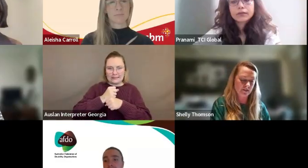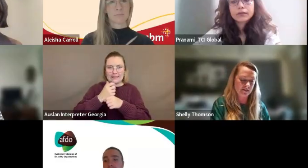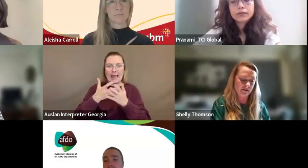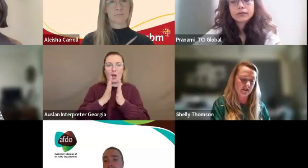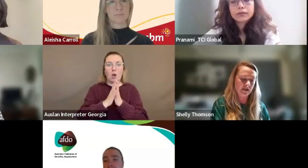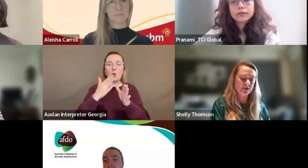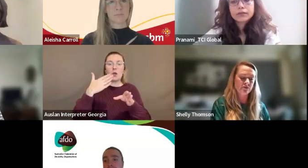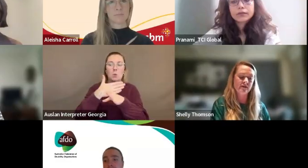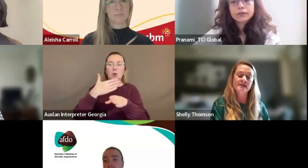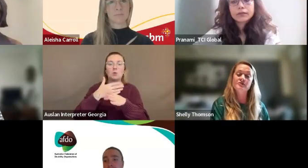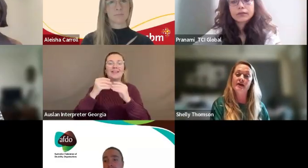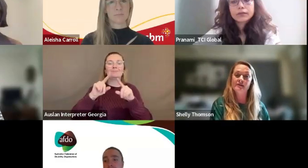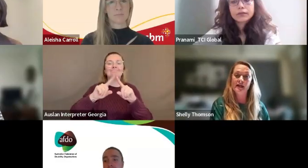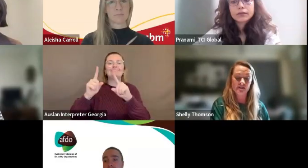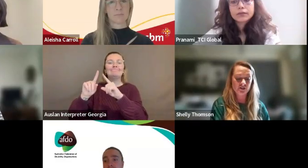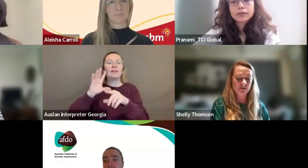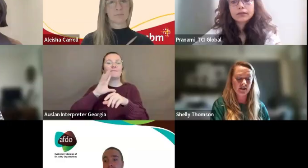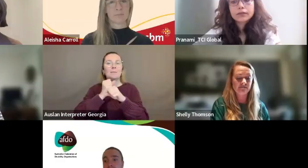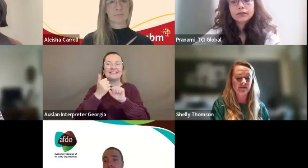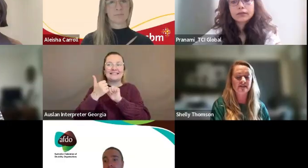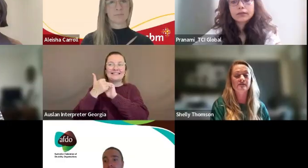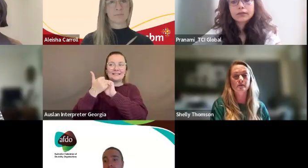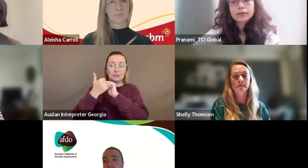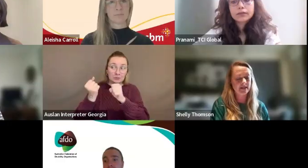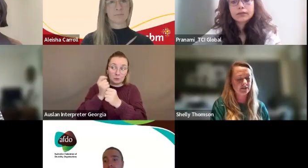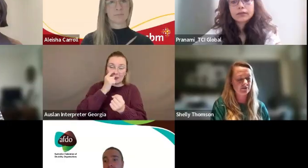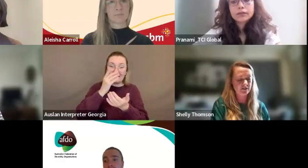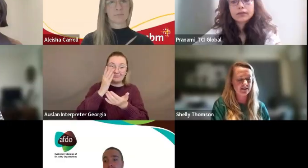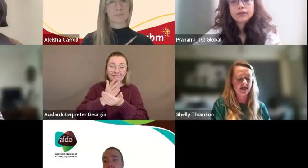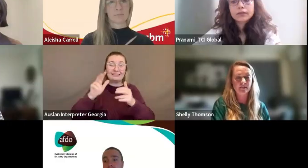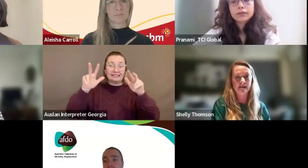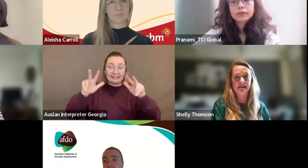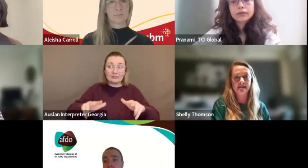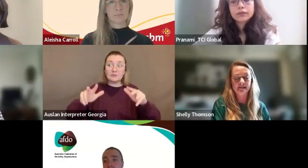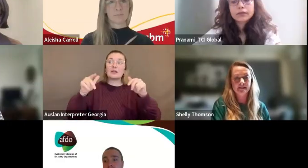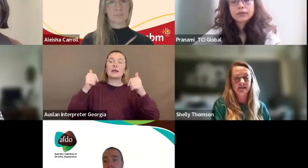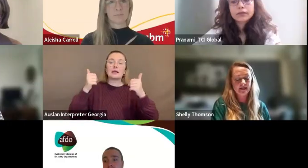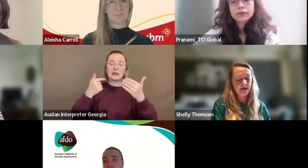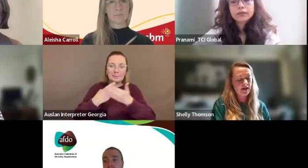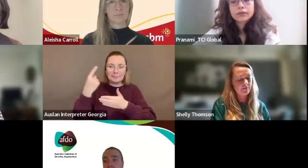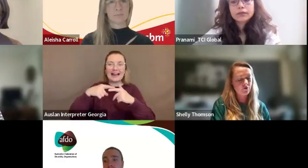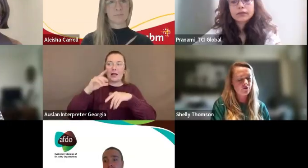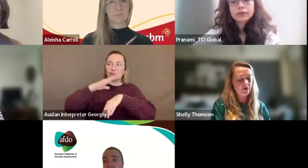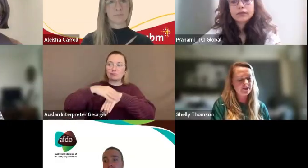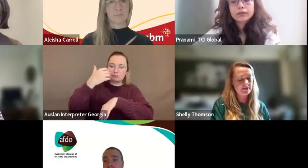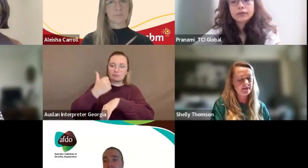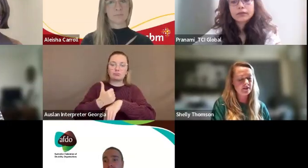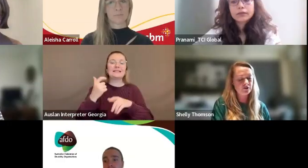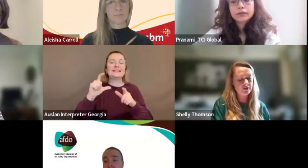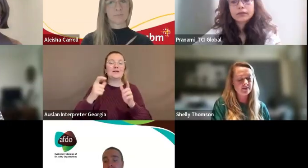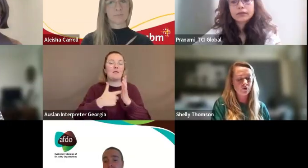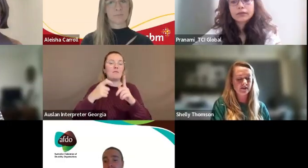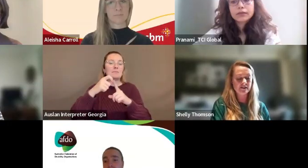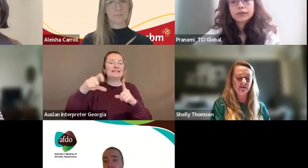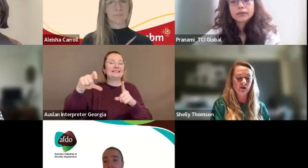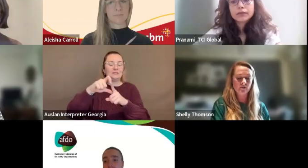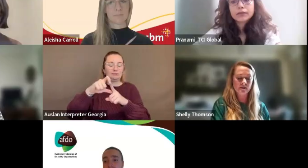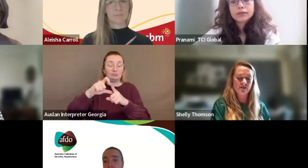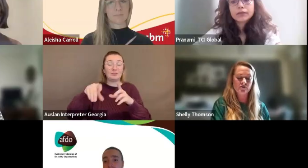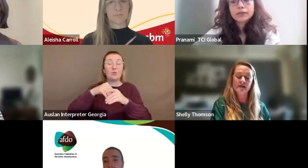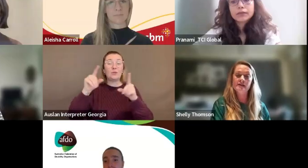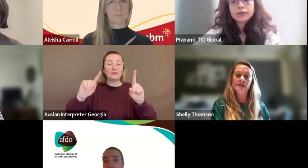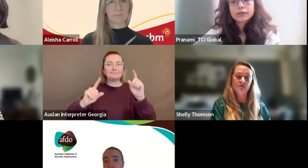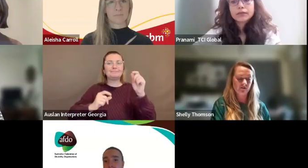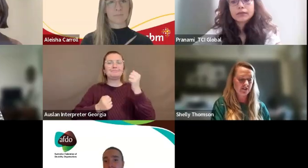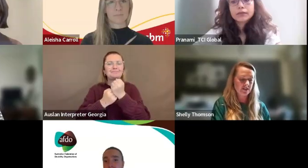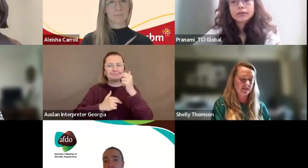across the Indo-Pacific to advance ratification and effective implementation of the CRPD. This includes supporting the development